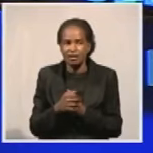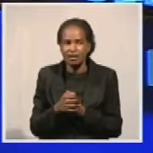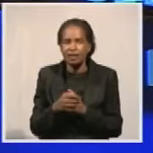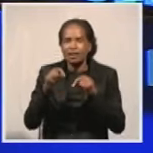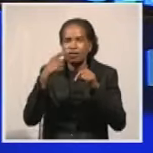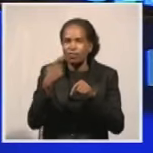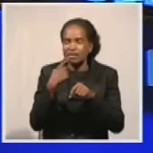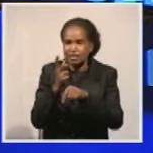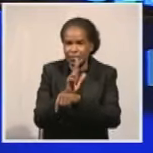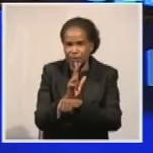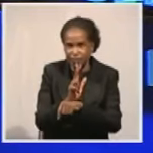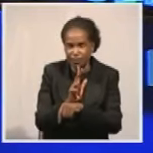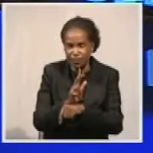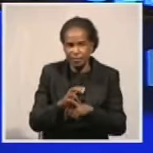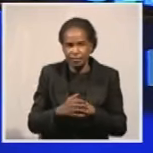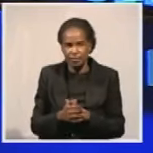adjournment.